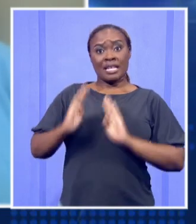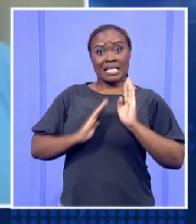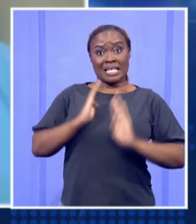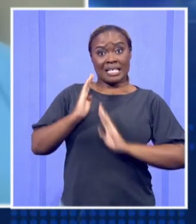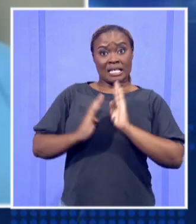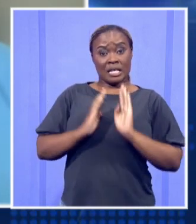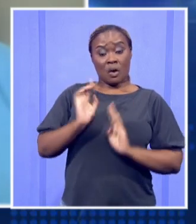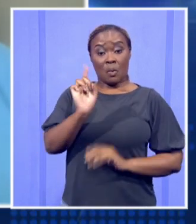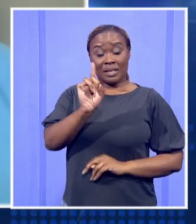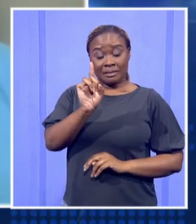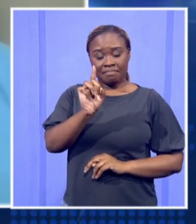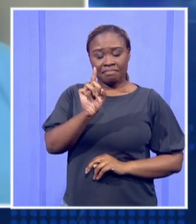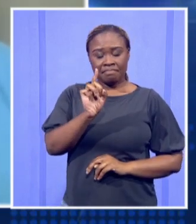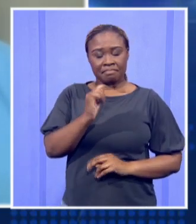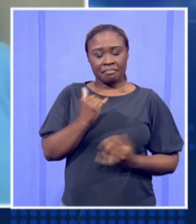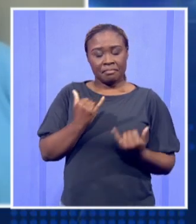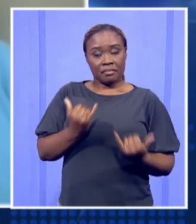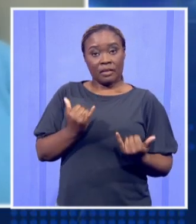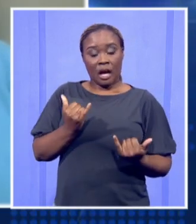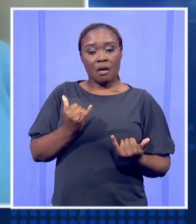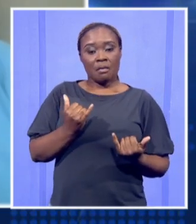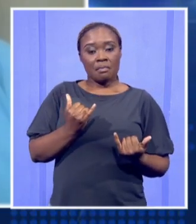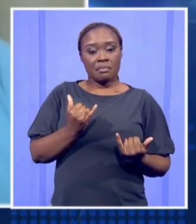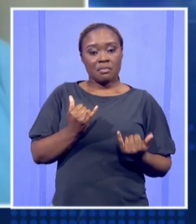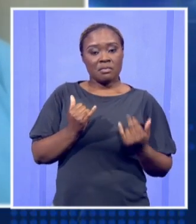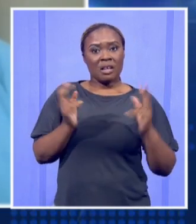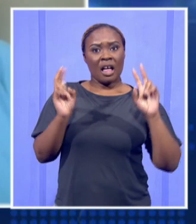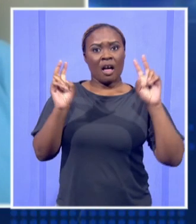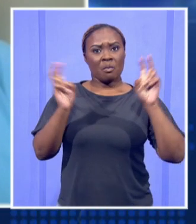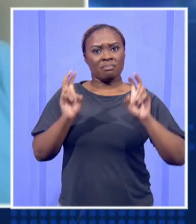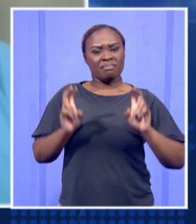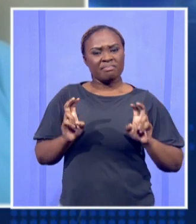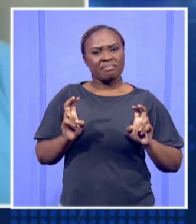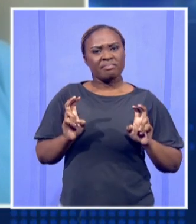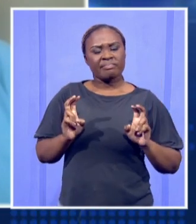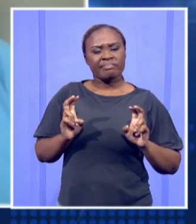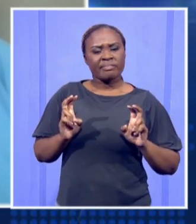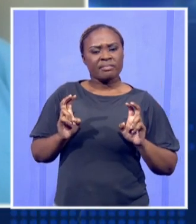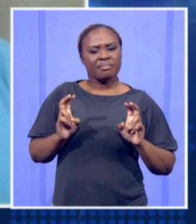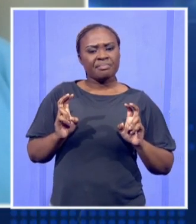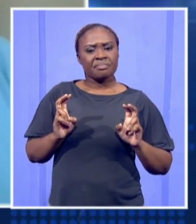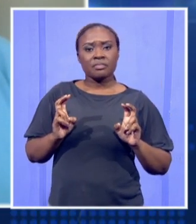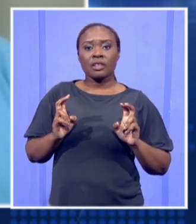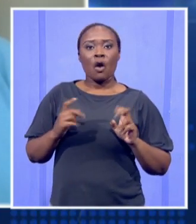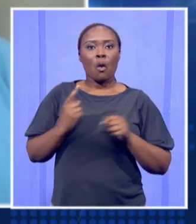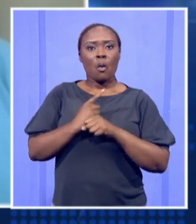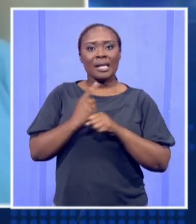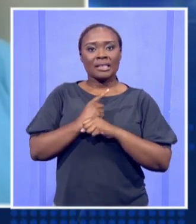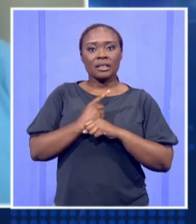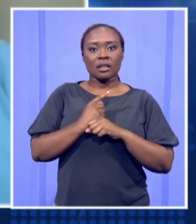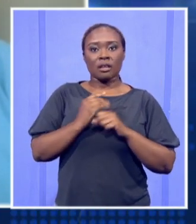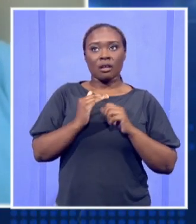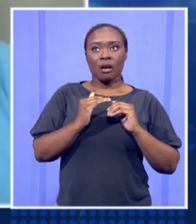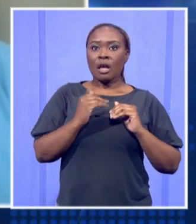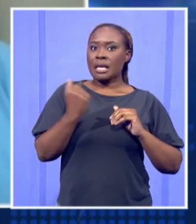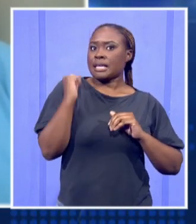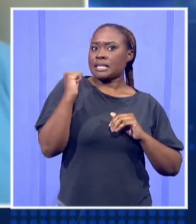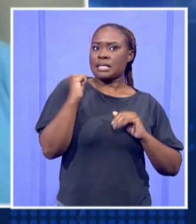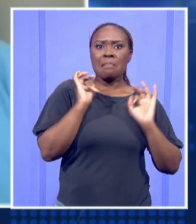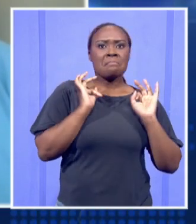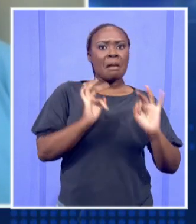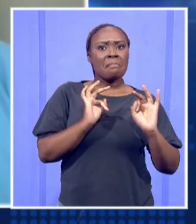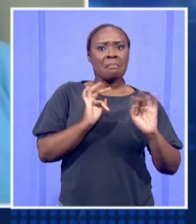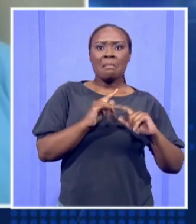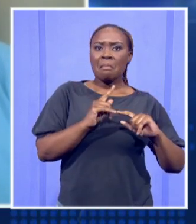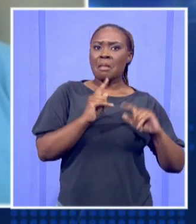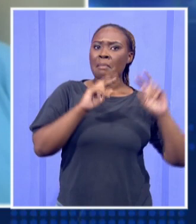that, where we're sitting with generation capacity, we seem to be, either very high or very low. Yesterday, we had the